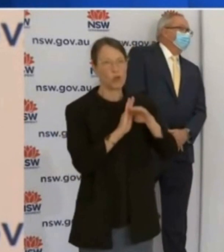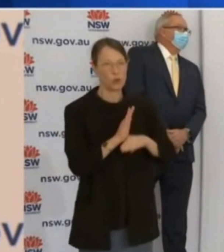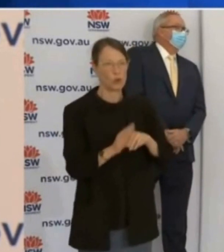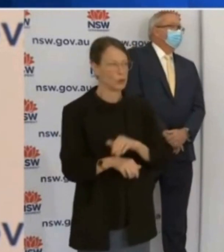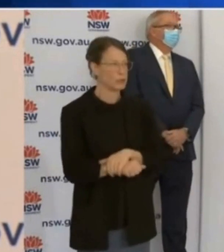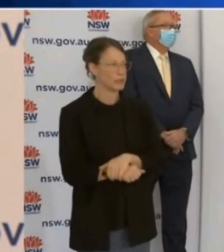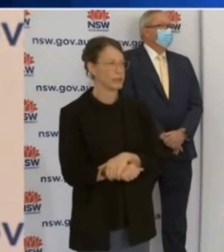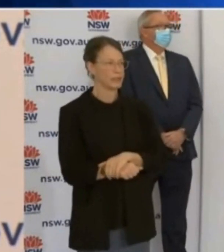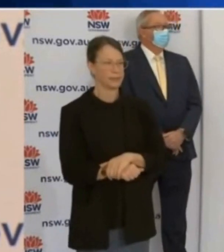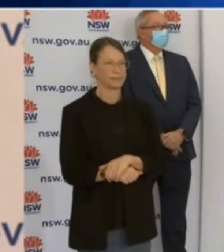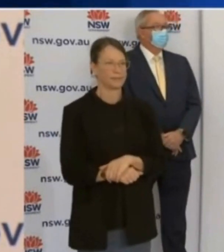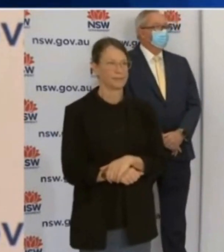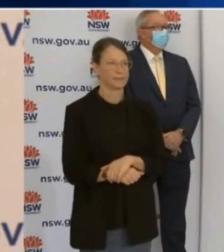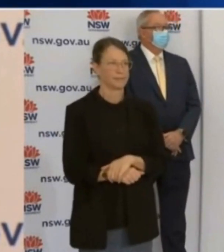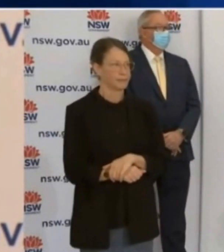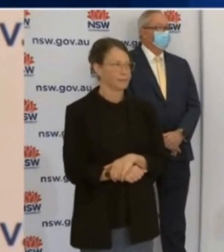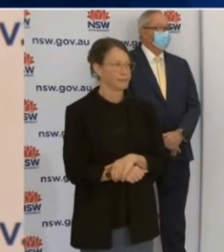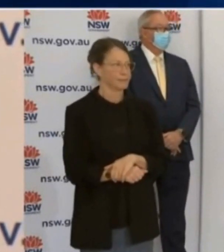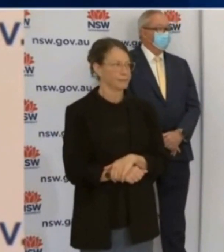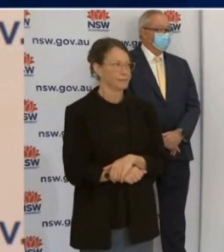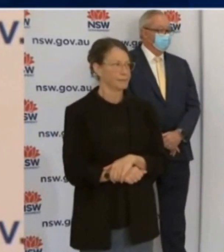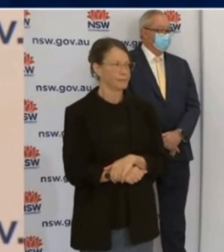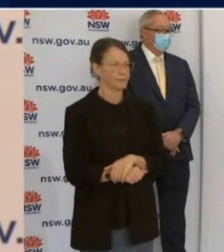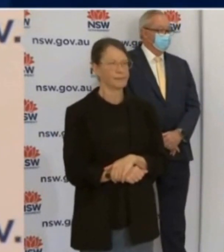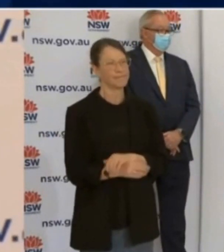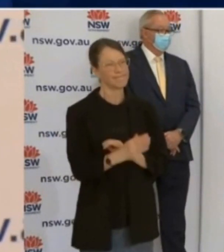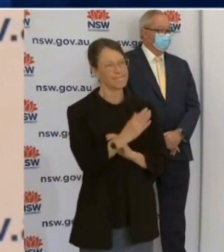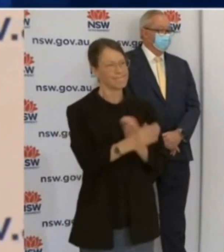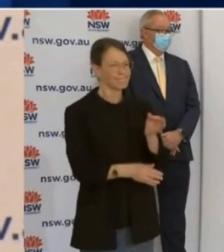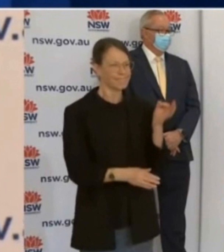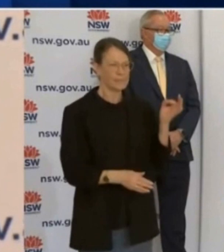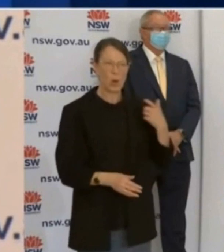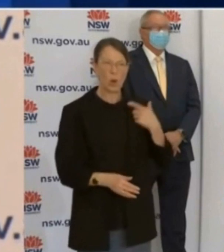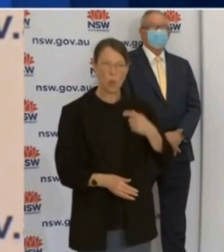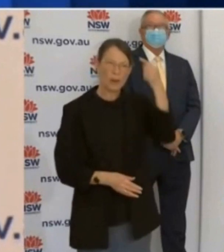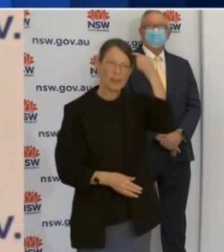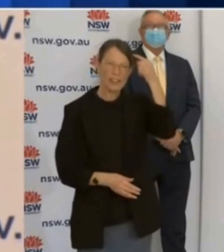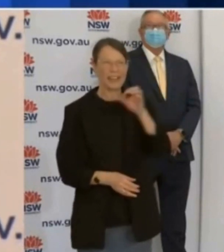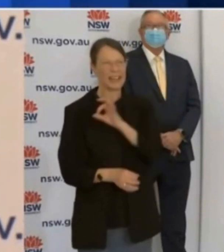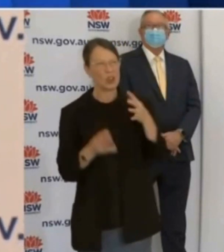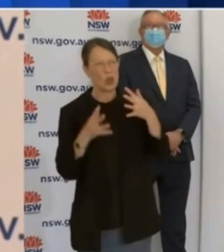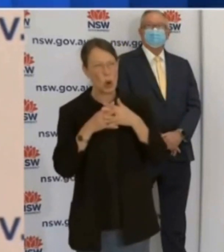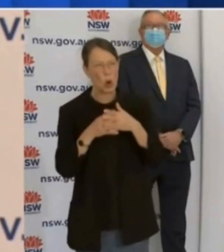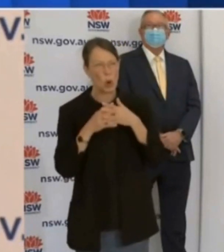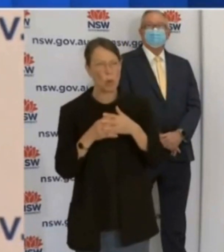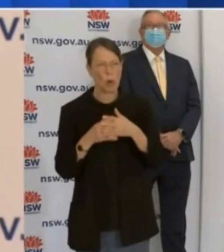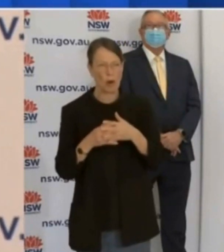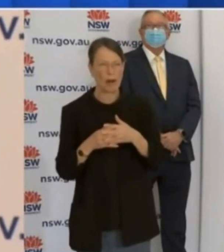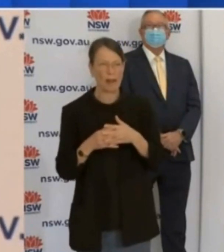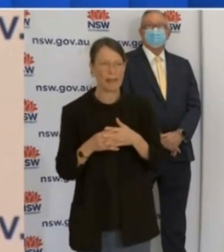Why is it your view that they will not bring case numbers down? So clearly, my public health advice is we need to put in